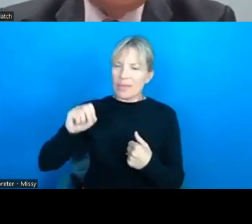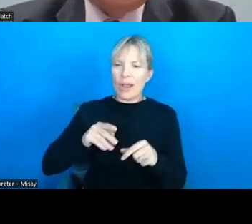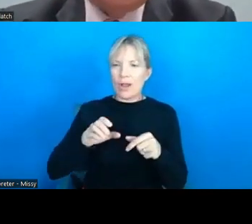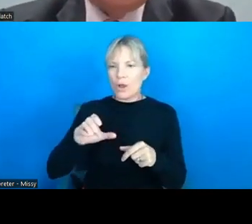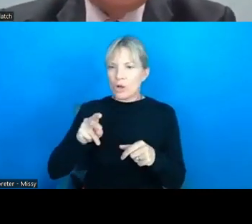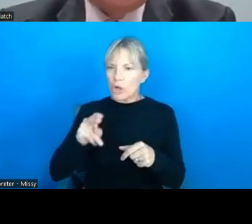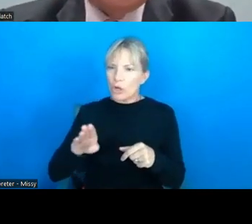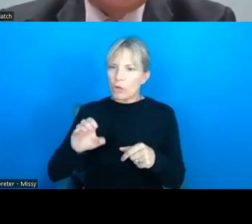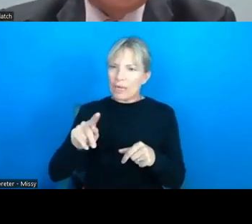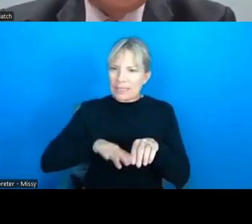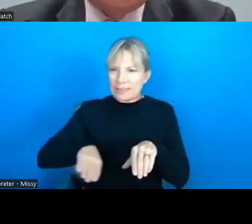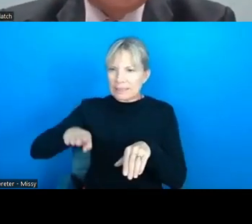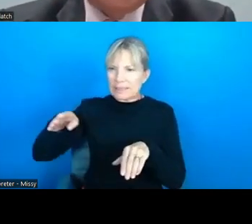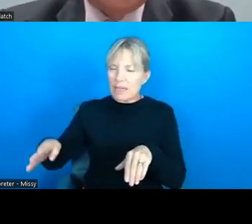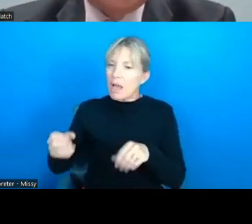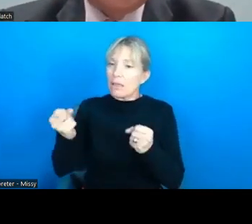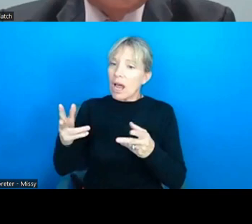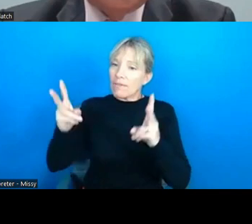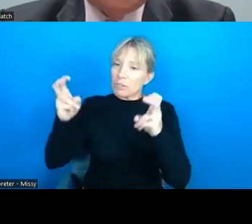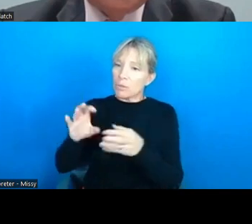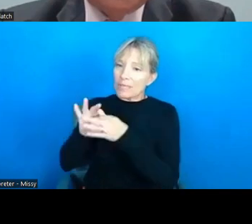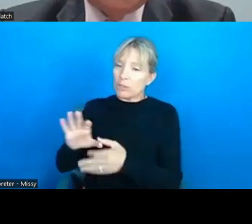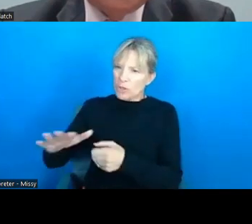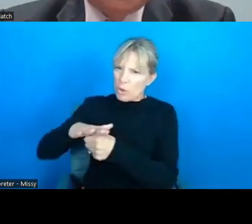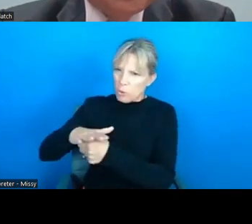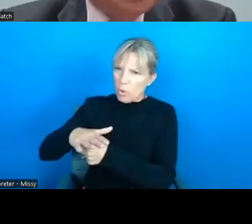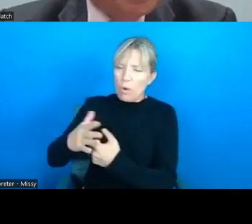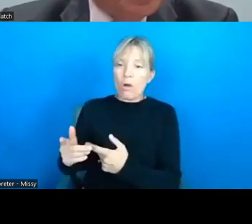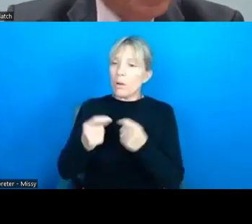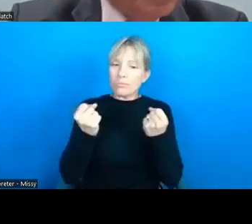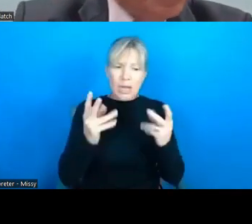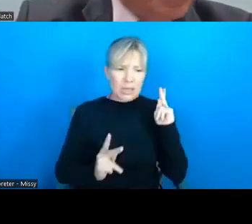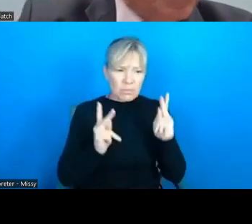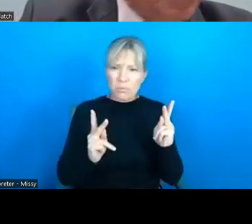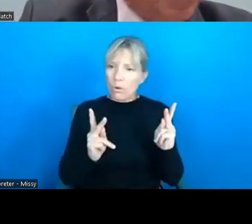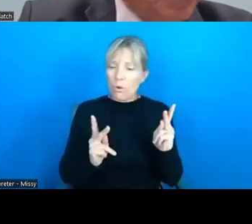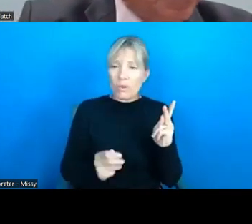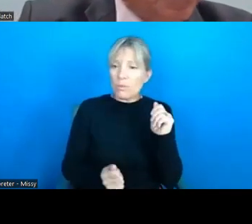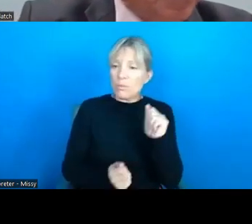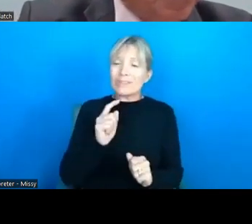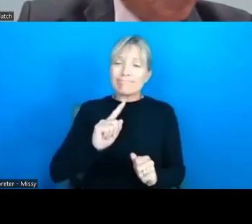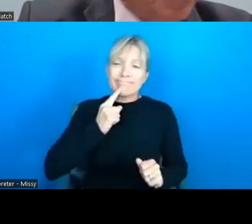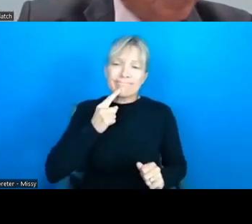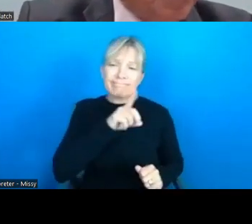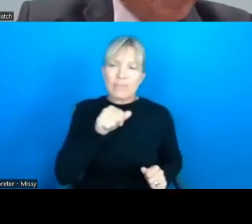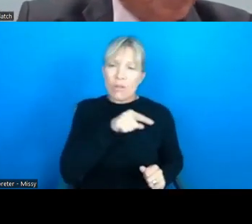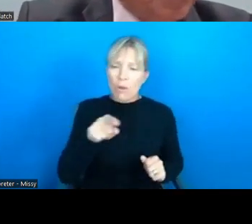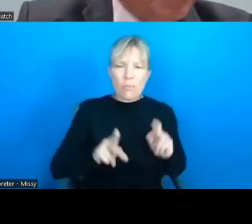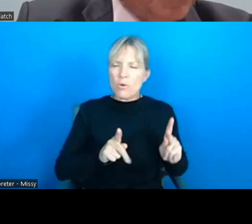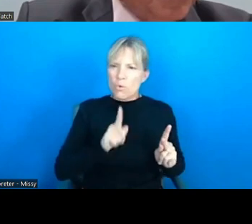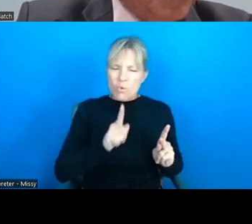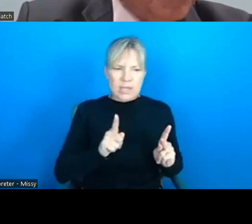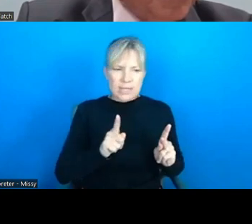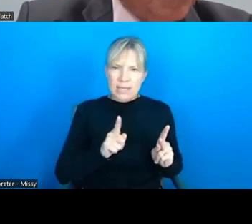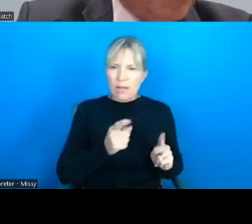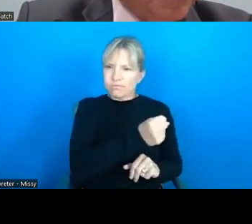a lot of issues that were pertinent to their local areas. But many people with the most significant disabilities were relegated to